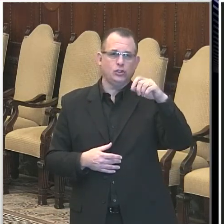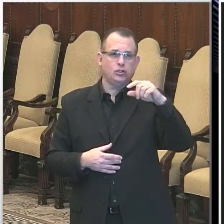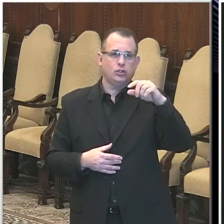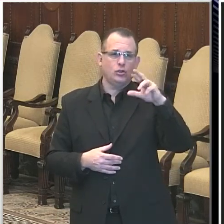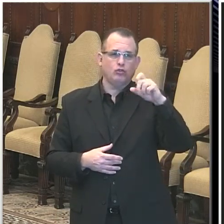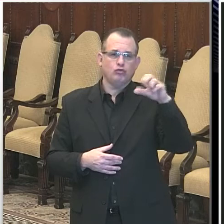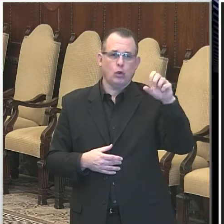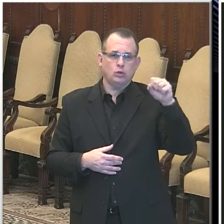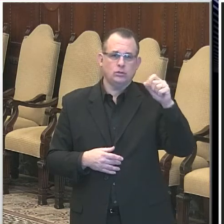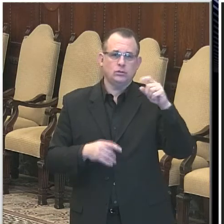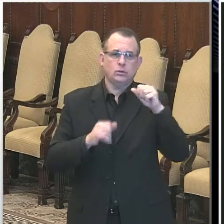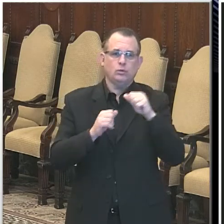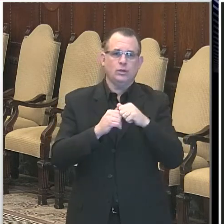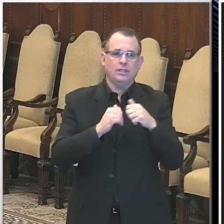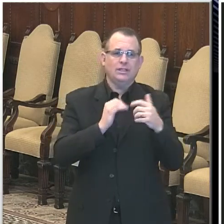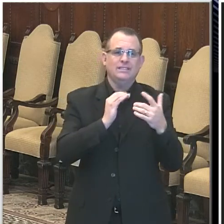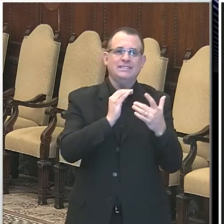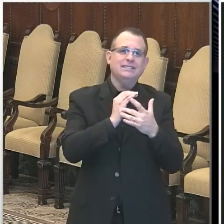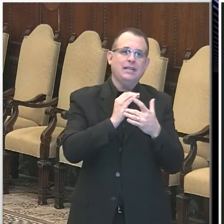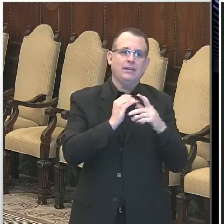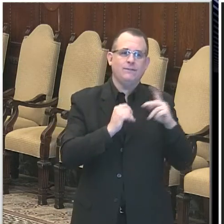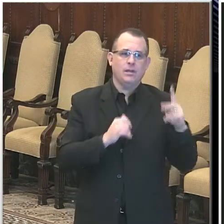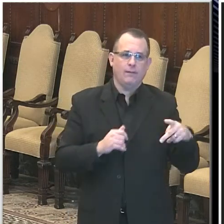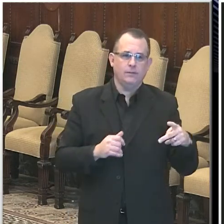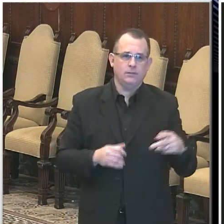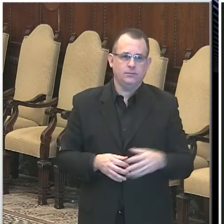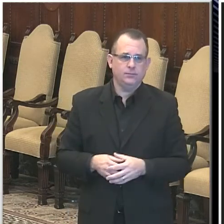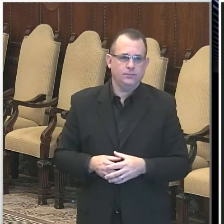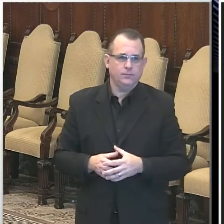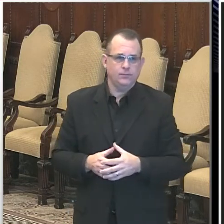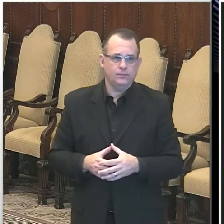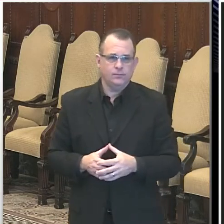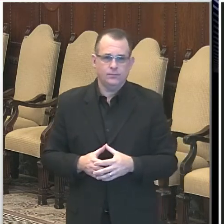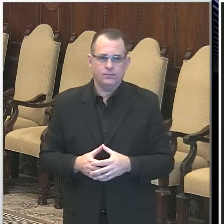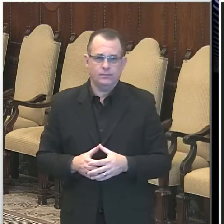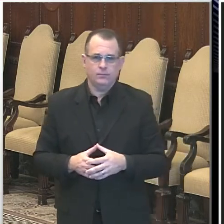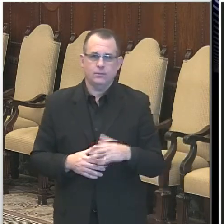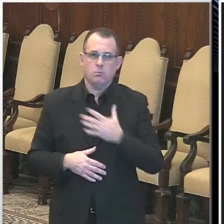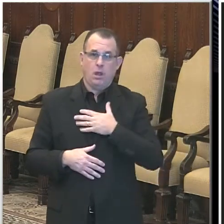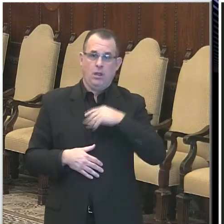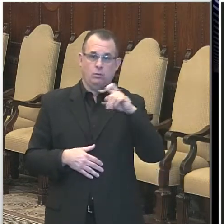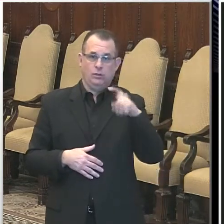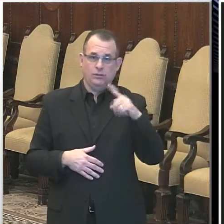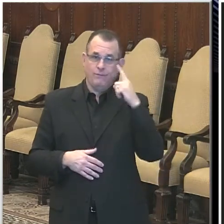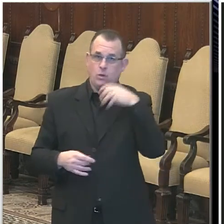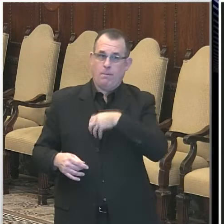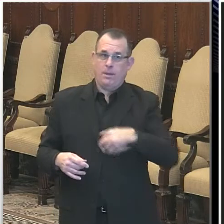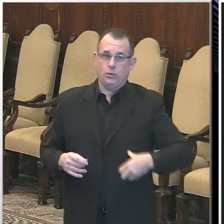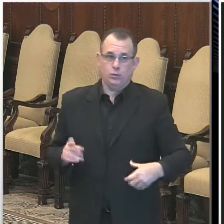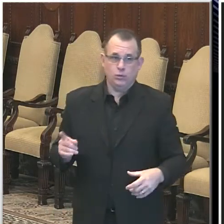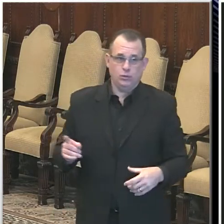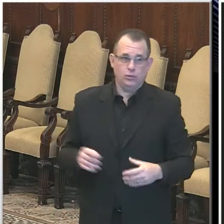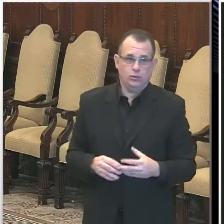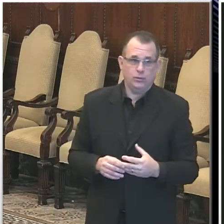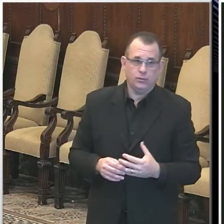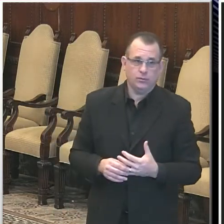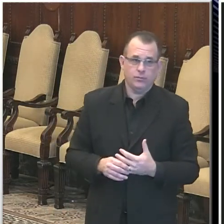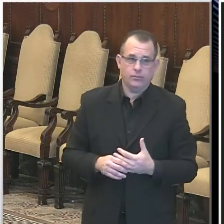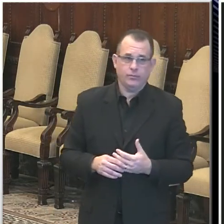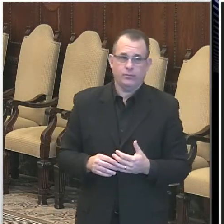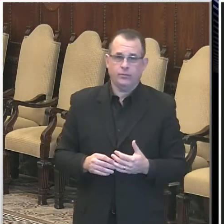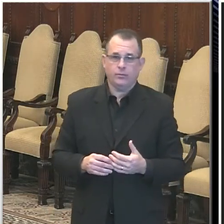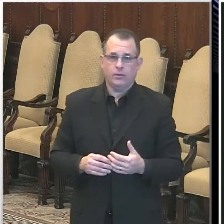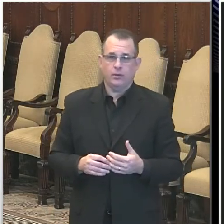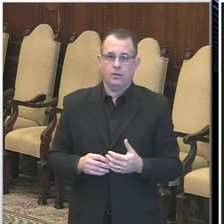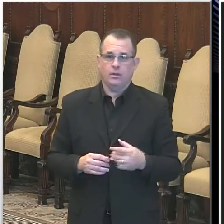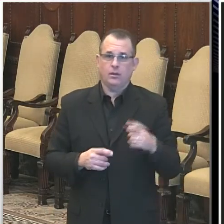Paige? Hi there. My question is for Mayor Kenny. We've seen some information over the last couple of days